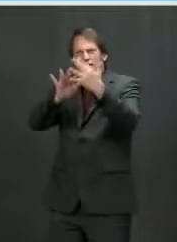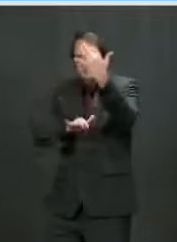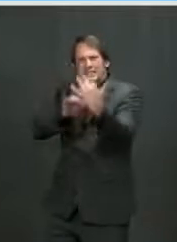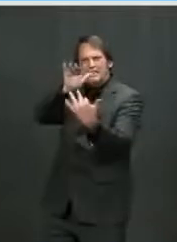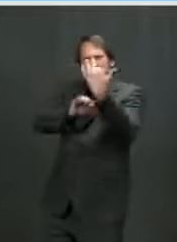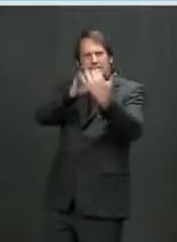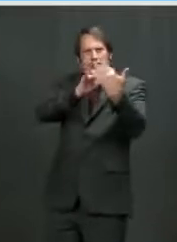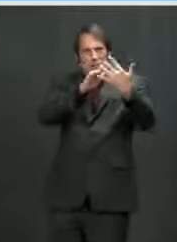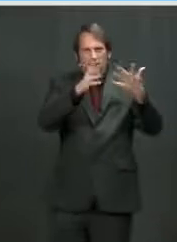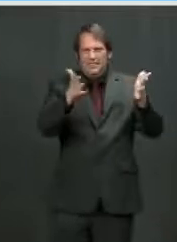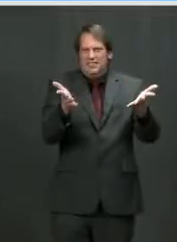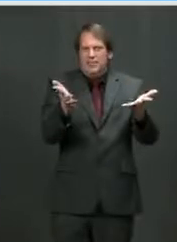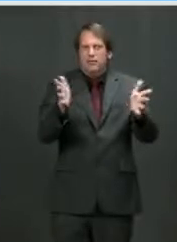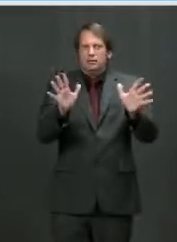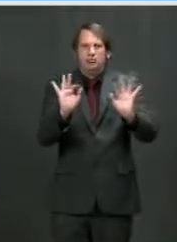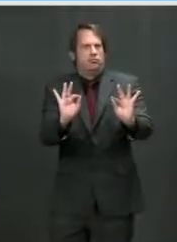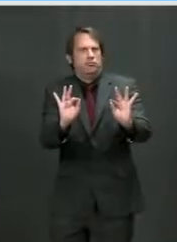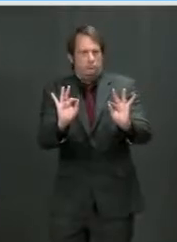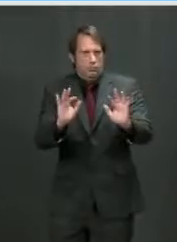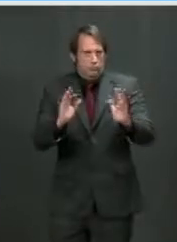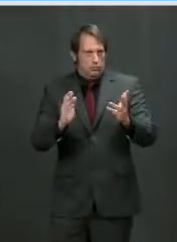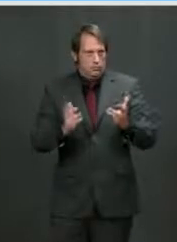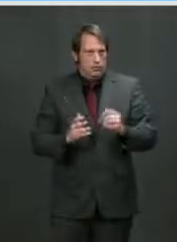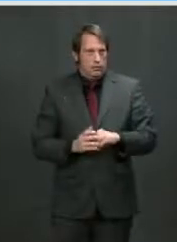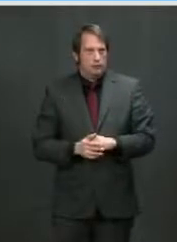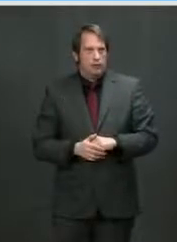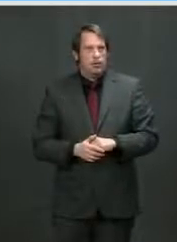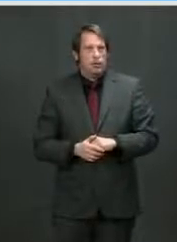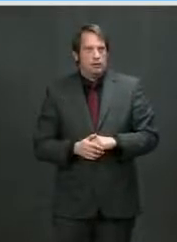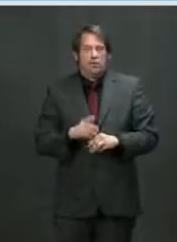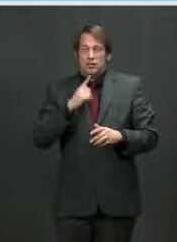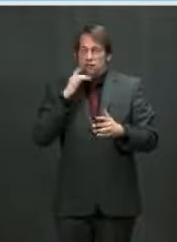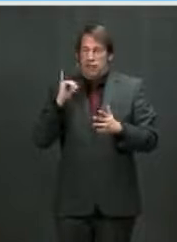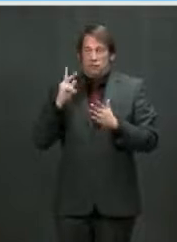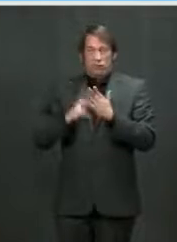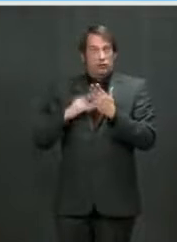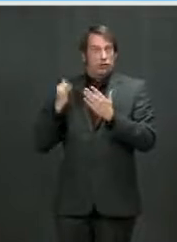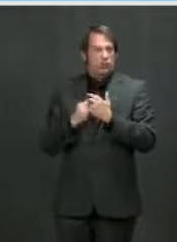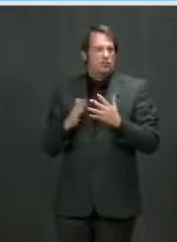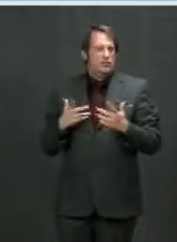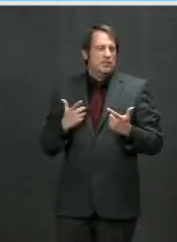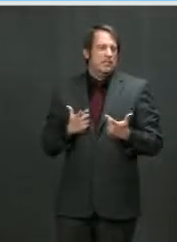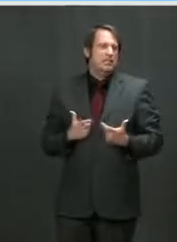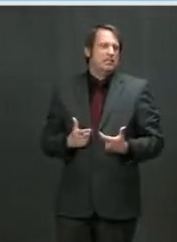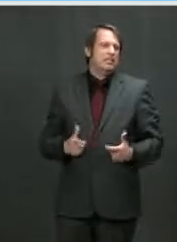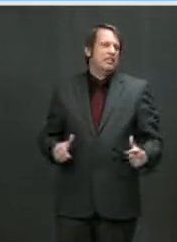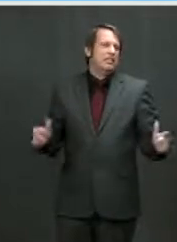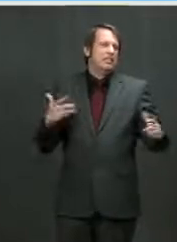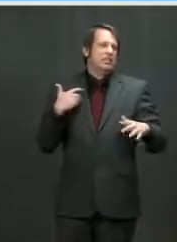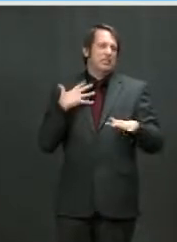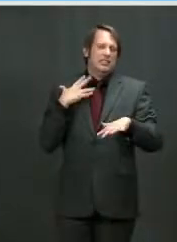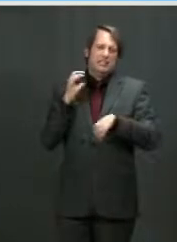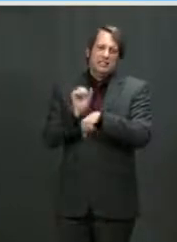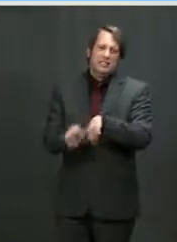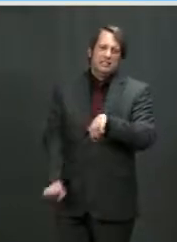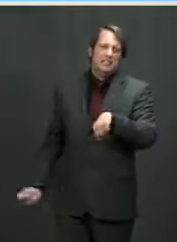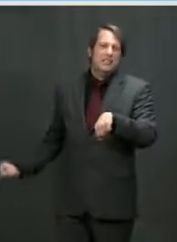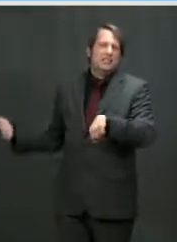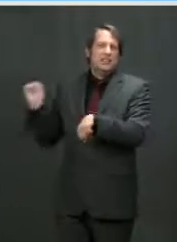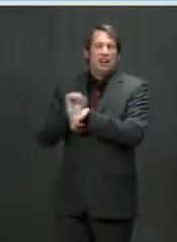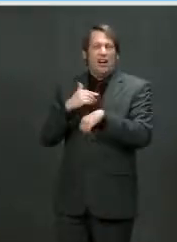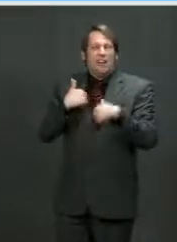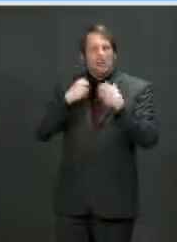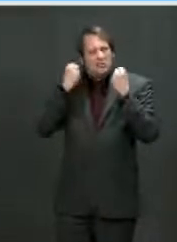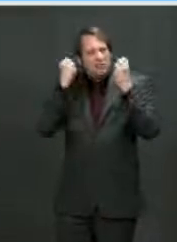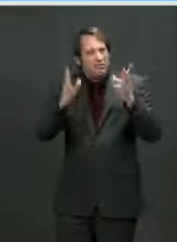So it's a massive project. It takes a lot of work, and a lot of very smart and good people are involved, and there's a lot of dialogue with the states directly,